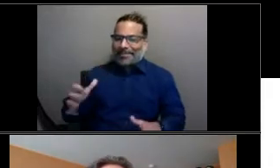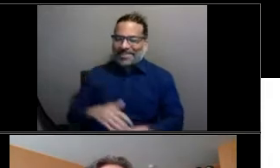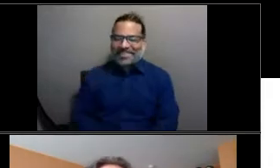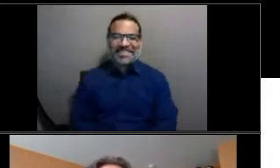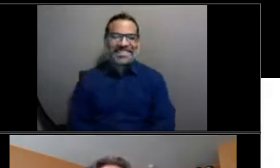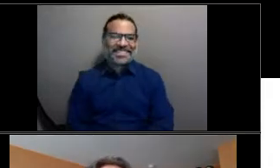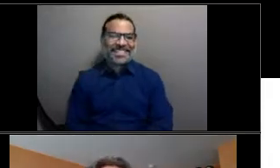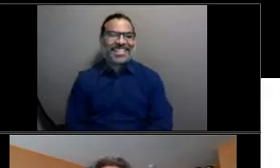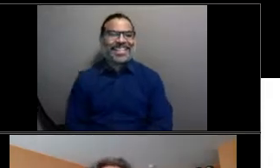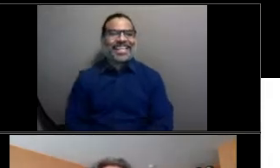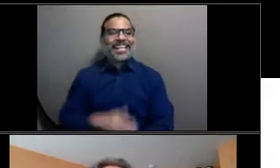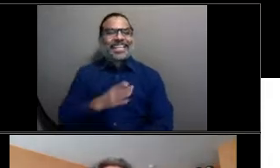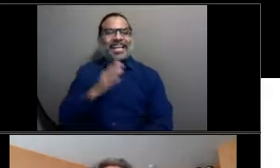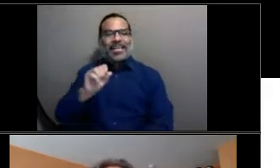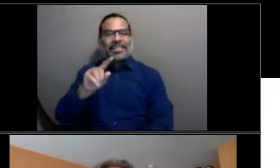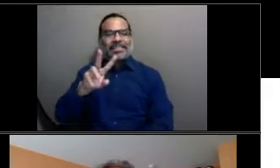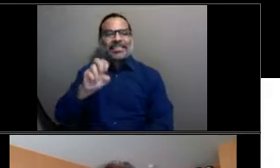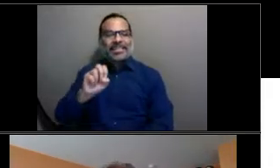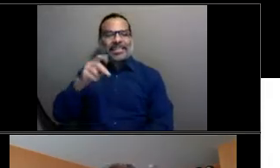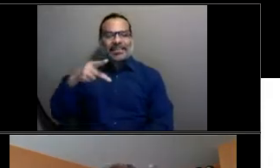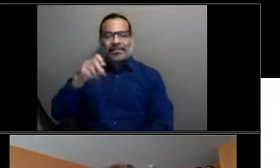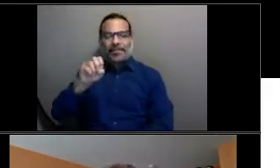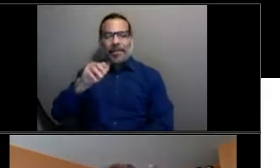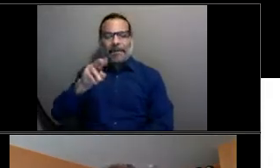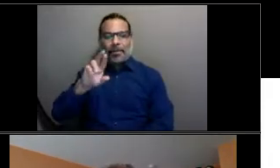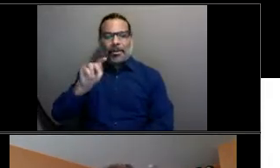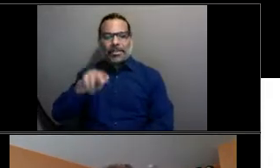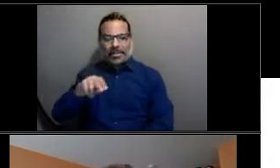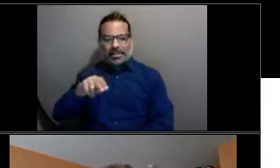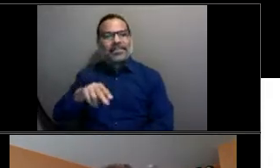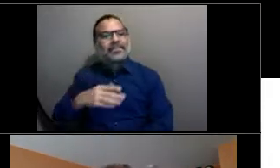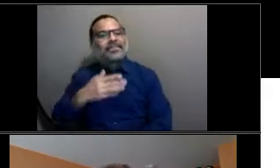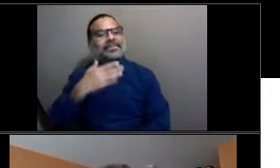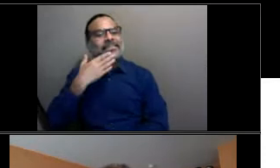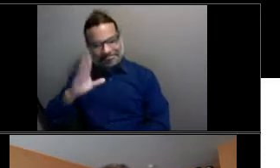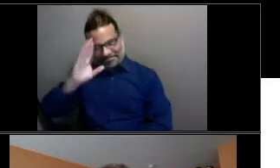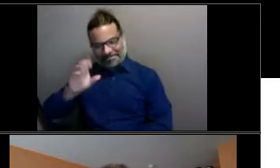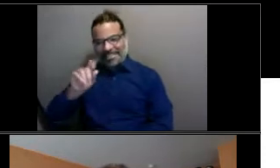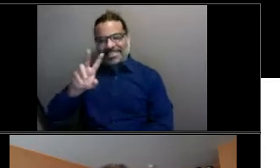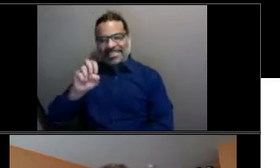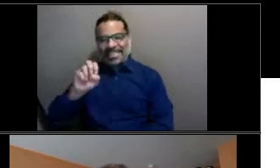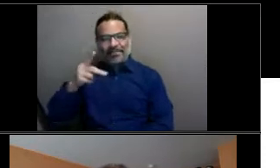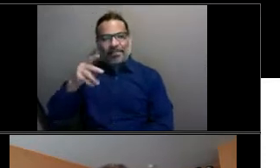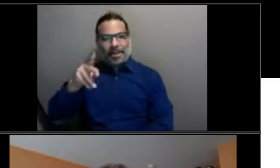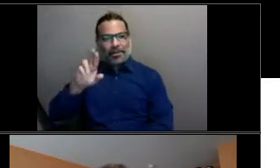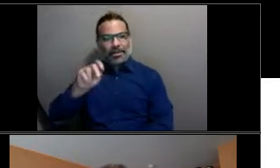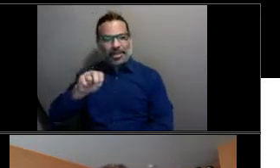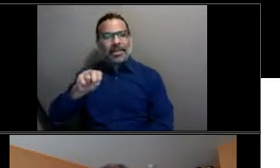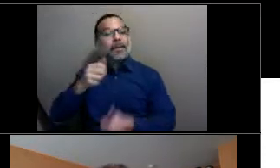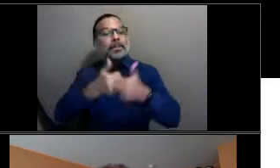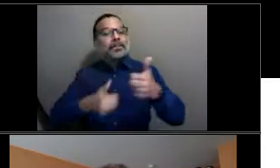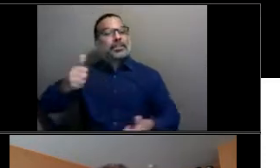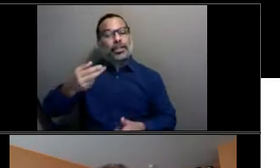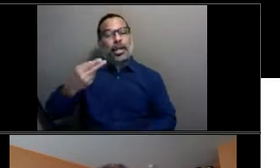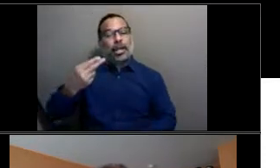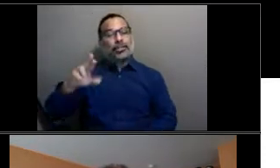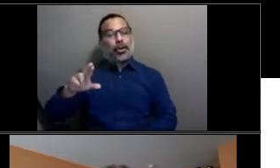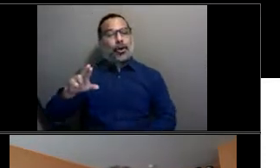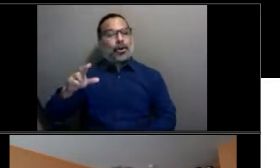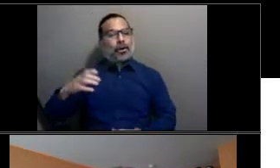And next we have Steve Pemberton. Welcome. Hi, everybody. Steve Pemberton. I am the Chief Human Resources Officer